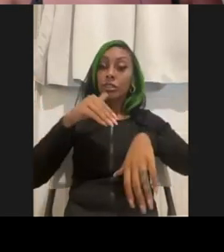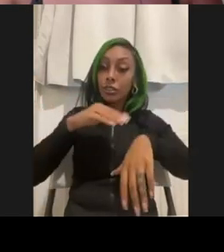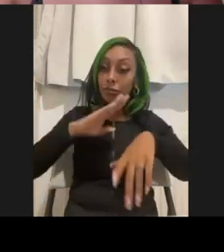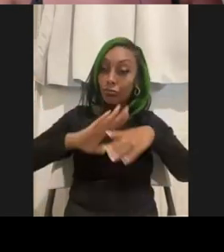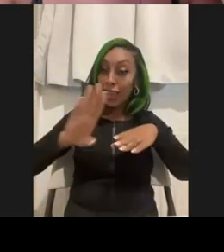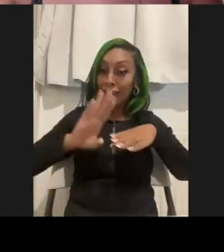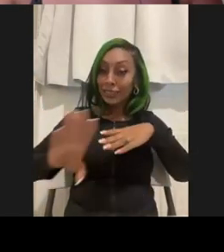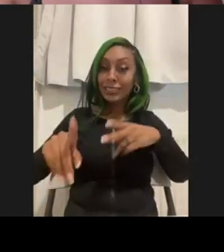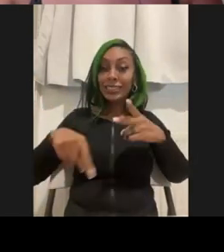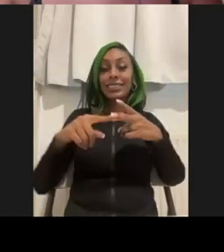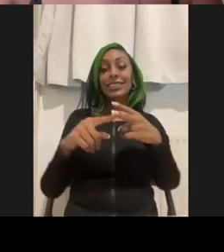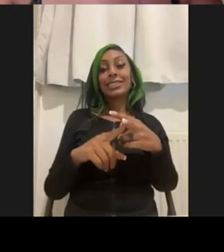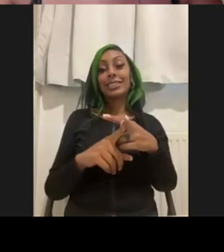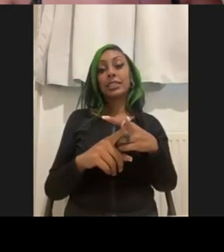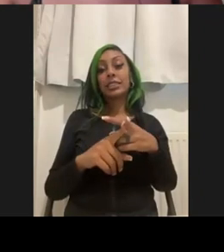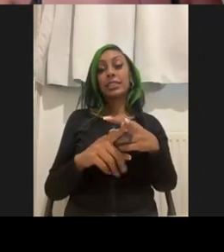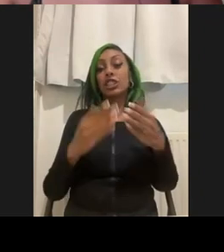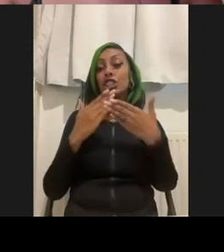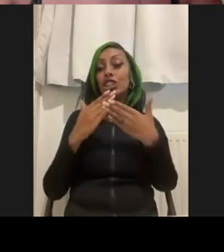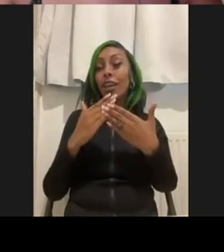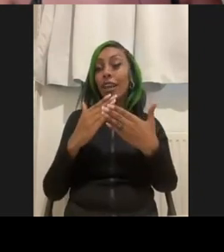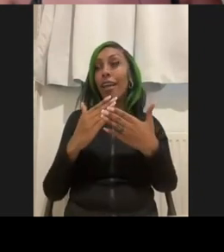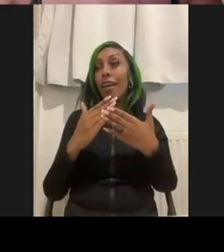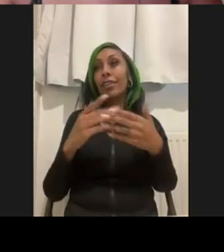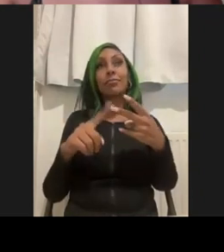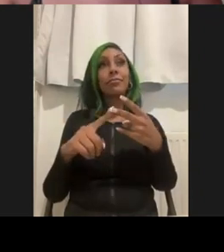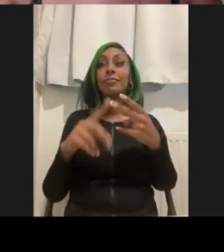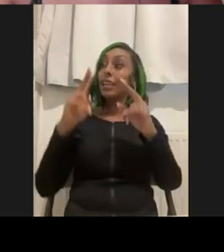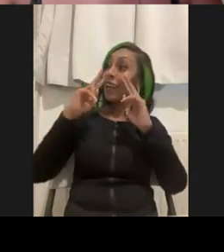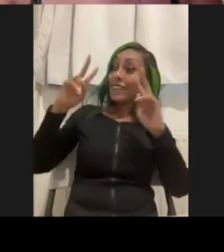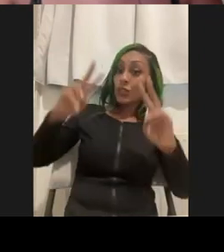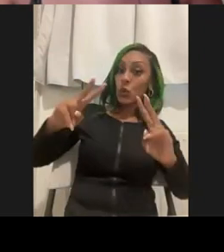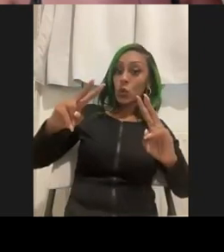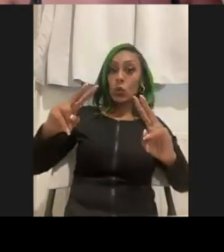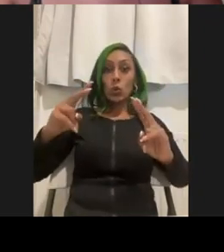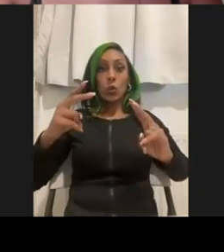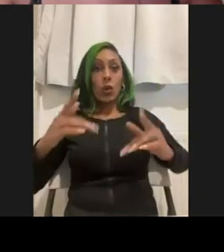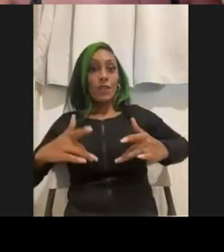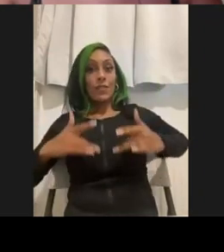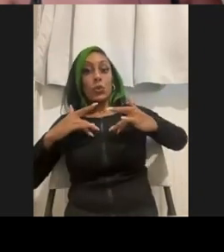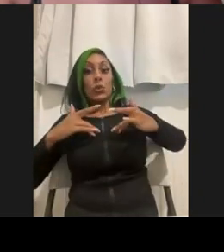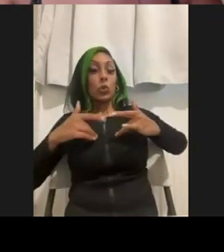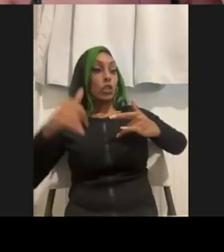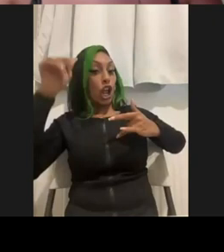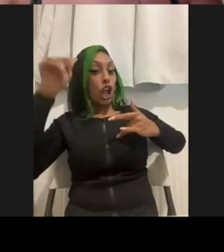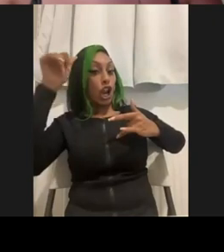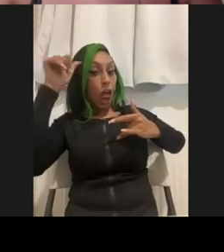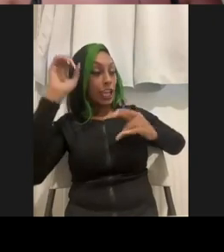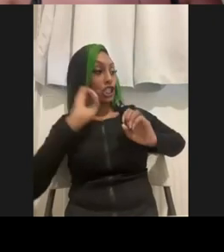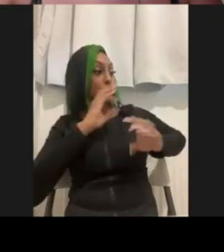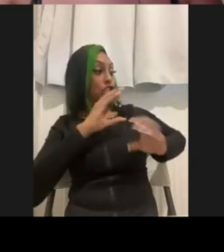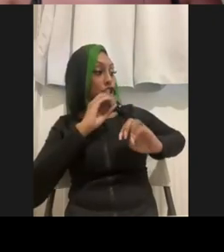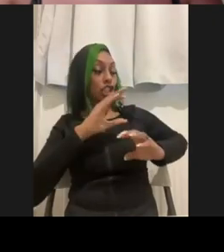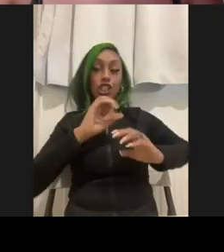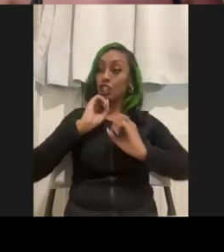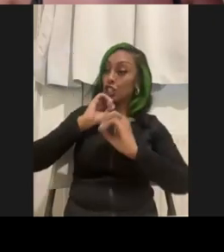Abbey calls it, that shares, you know, insights, for example, again, about how research can be negative, how research can